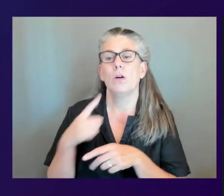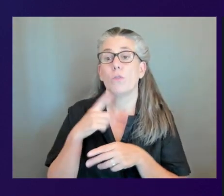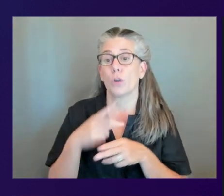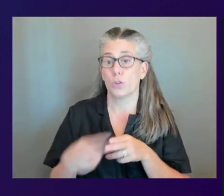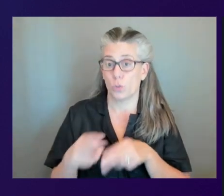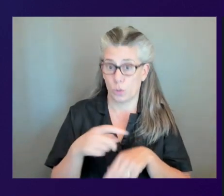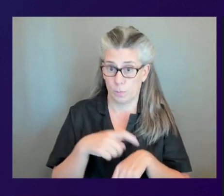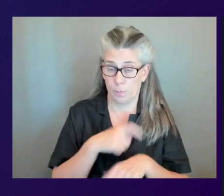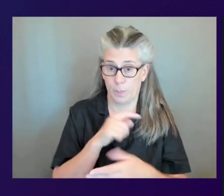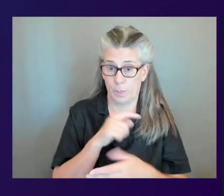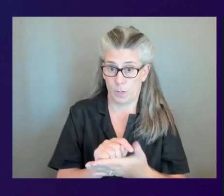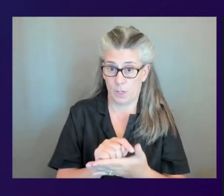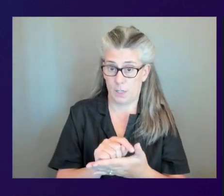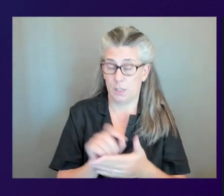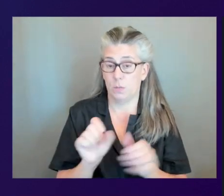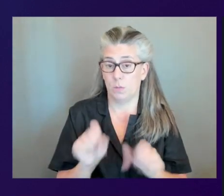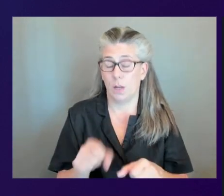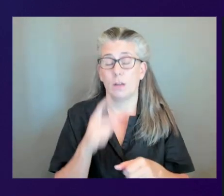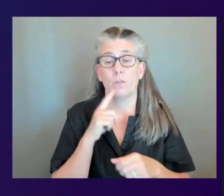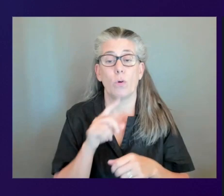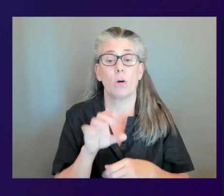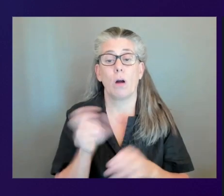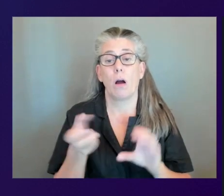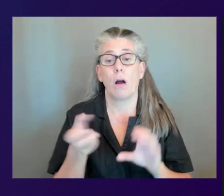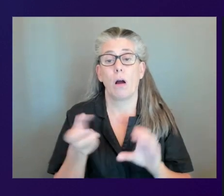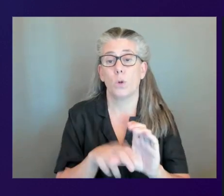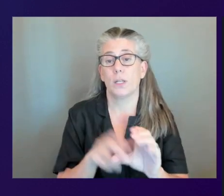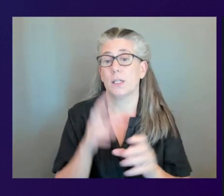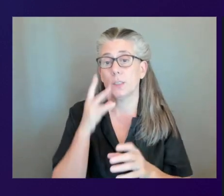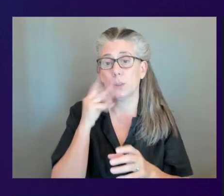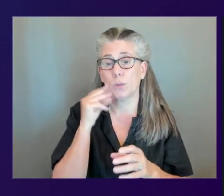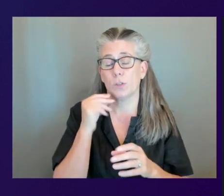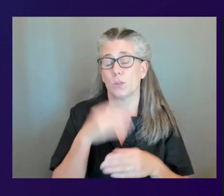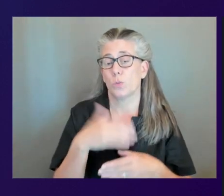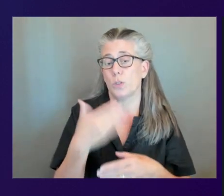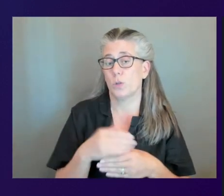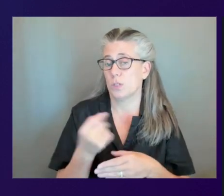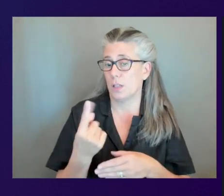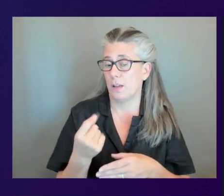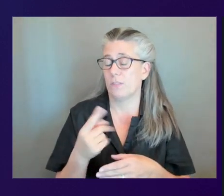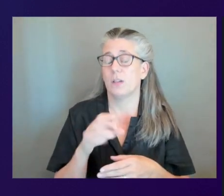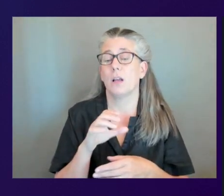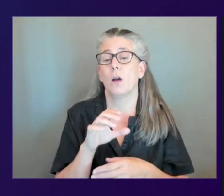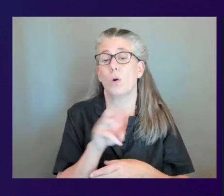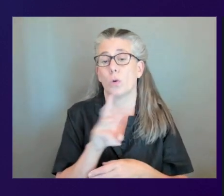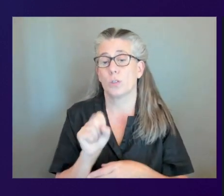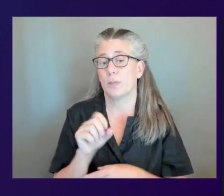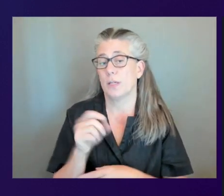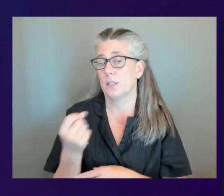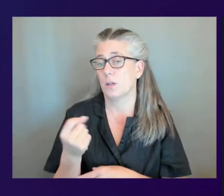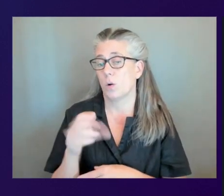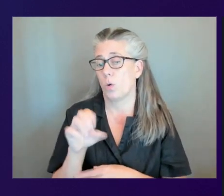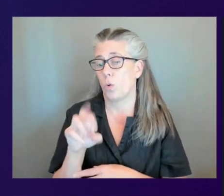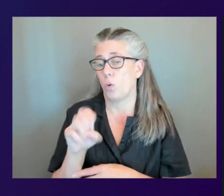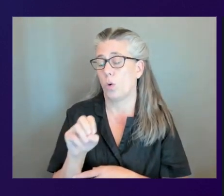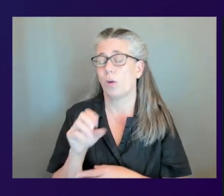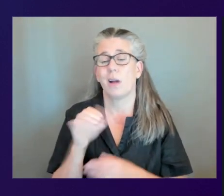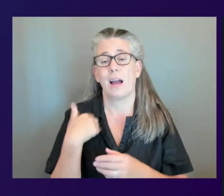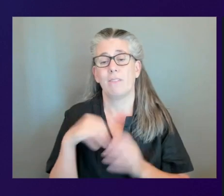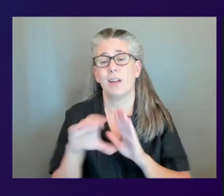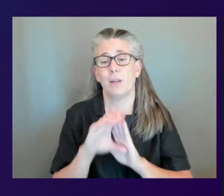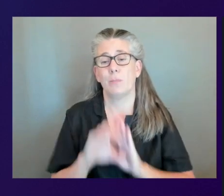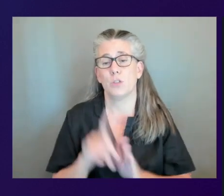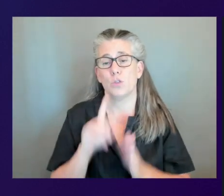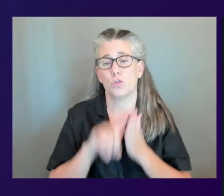that onboarding experience for Windows 10 and 11 with Workspaces Core, we have an image checker that'll help you get through that